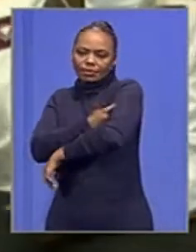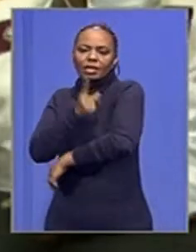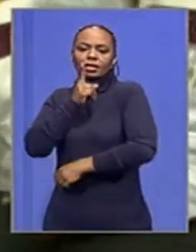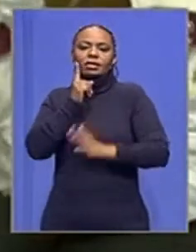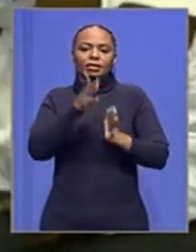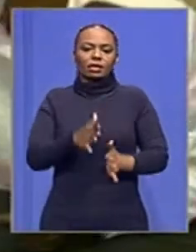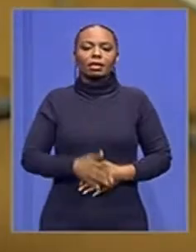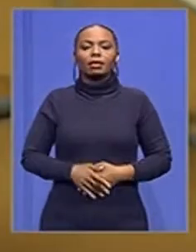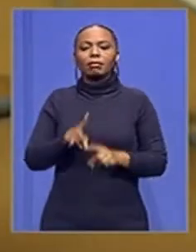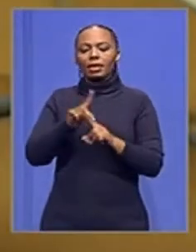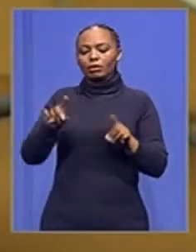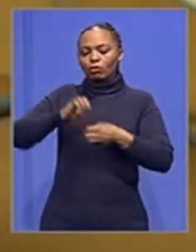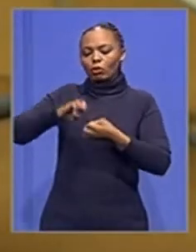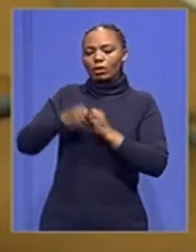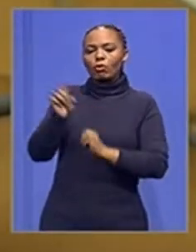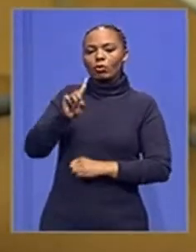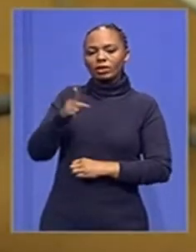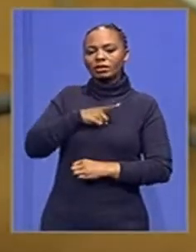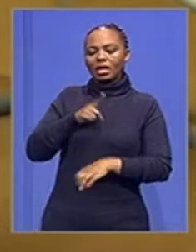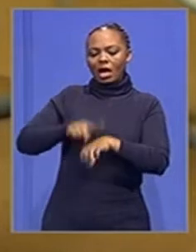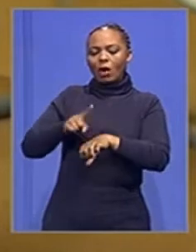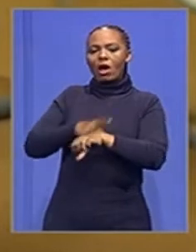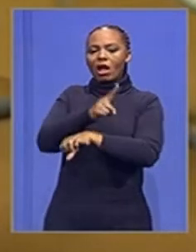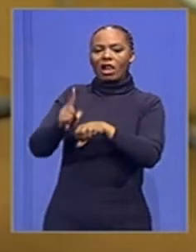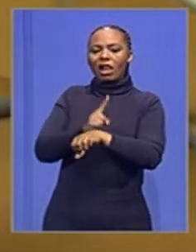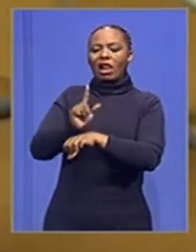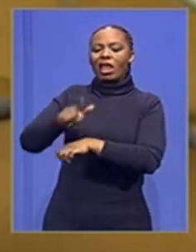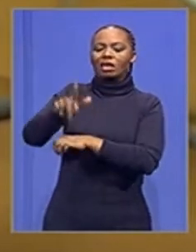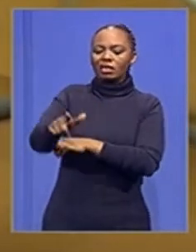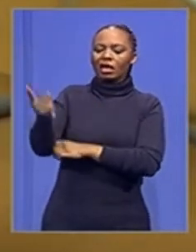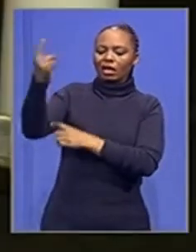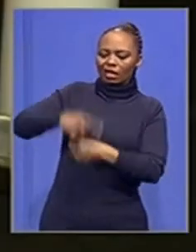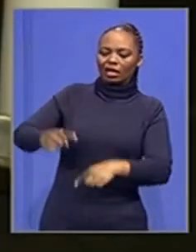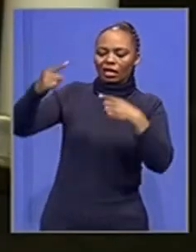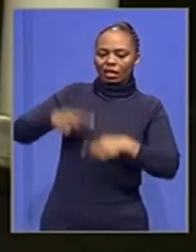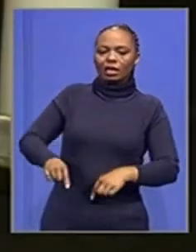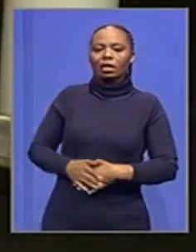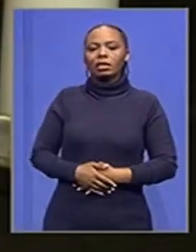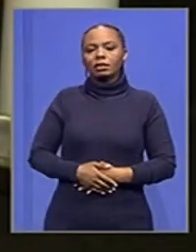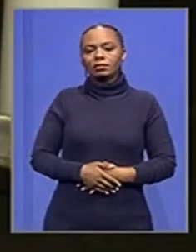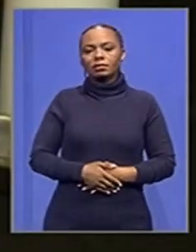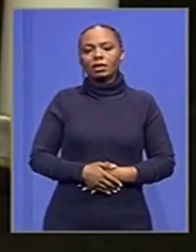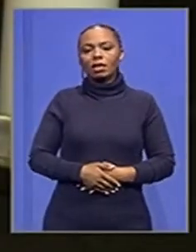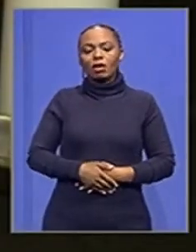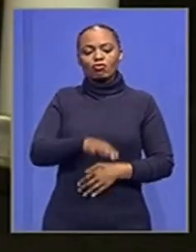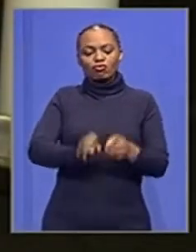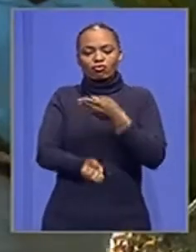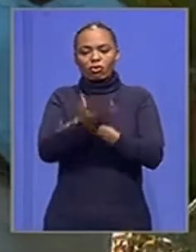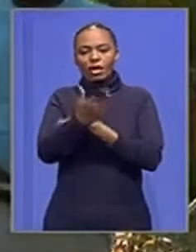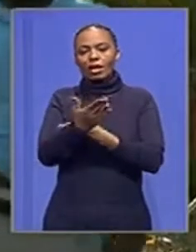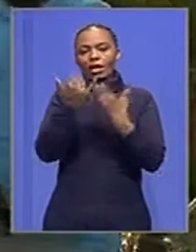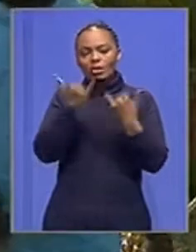ke ba batho ba ba fihlago morago ga nako ya mošomo. Kampumalanga leuba le la corona le šetše le fetile ka maphelo a barutiši